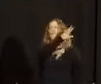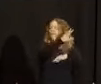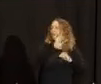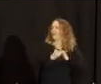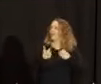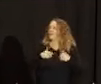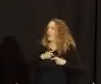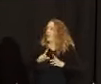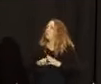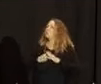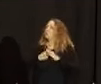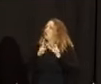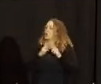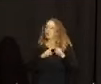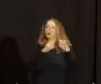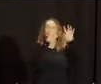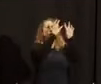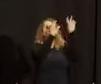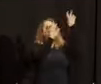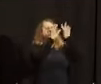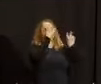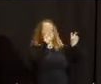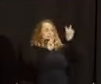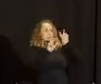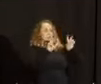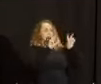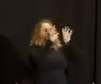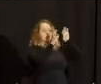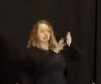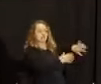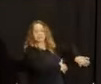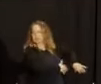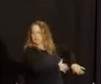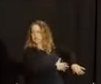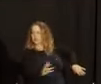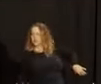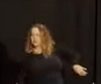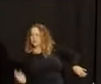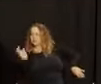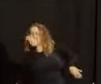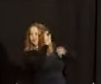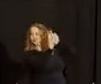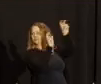we start to break down those boundaries that have existed.